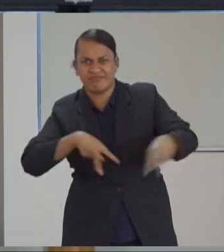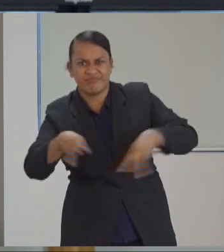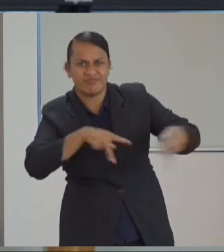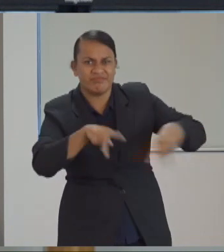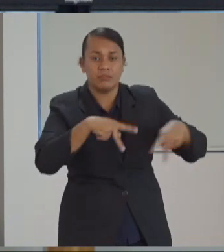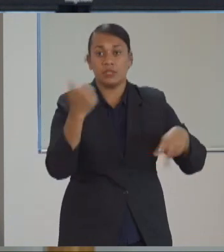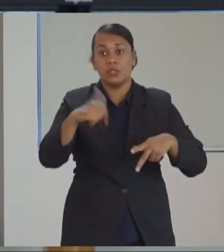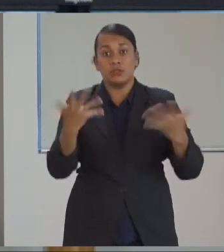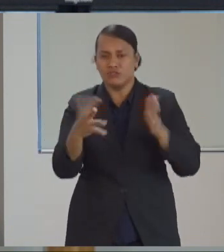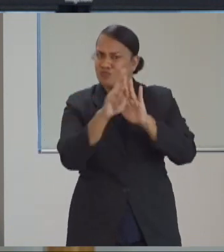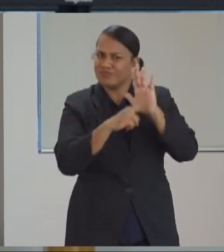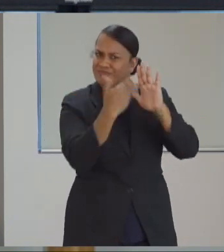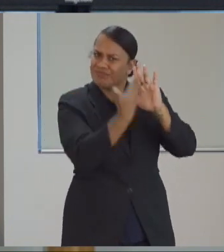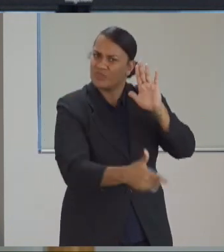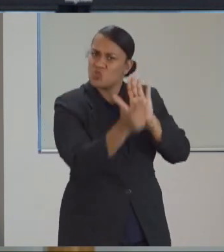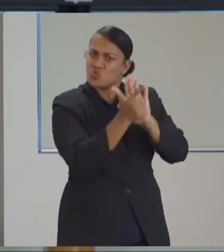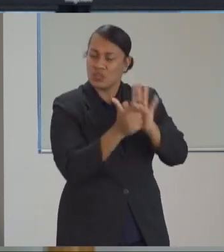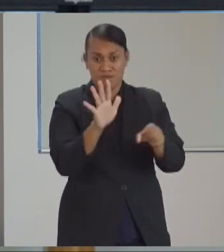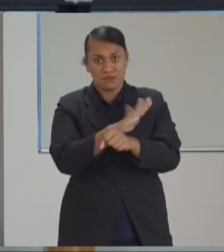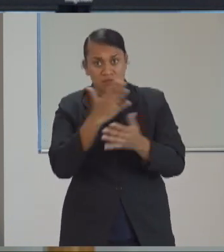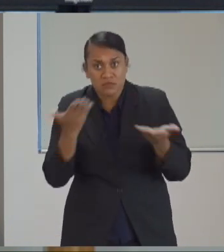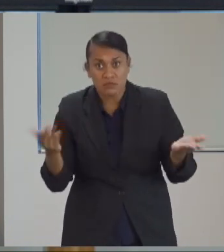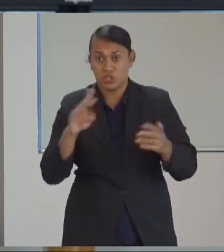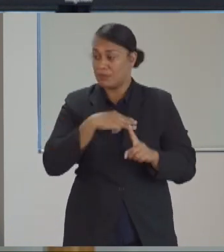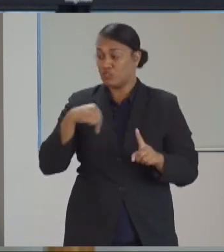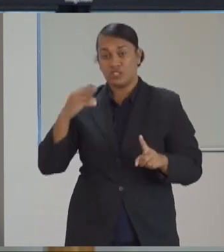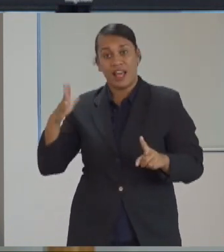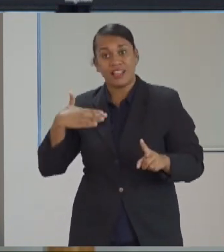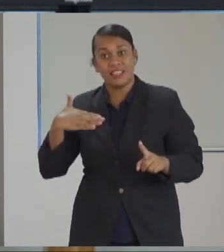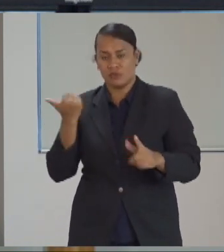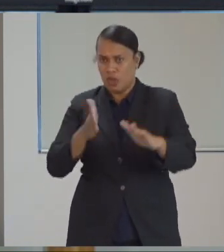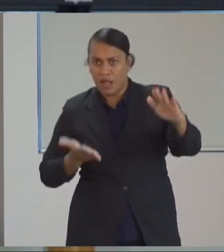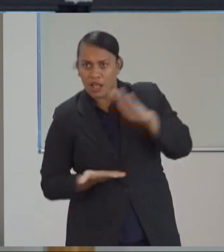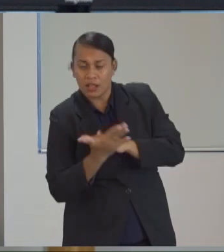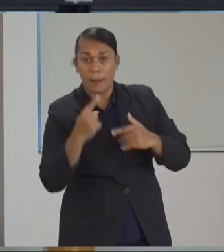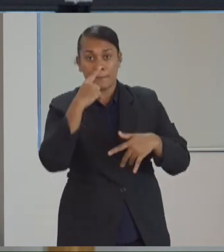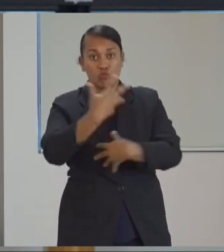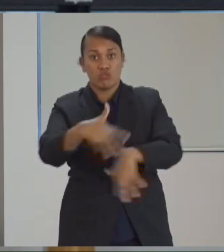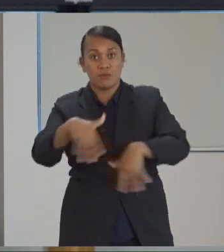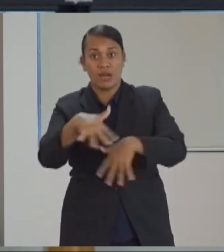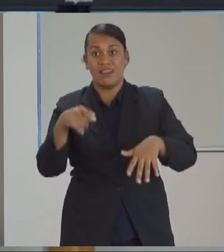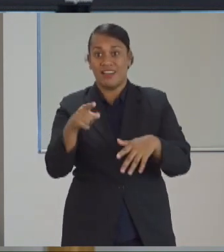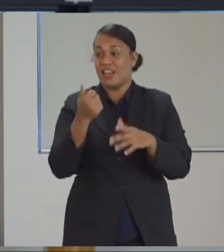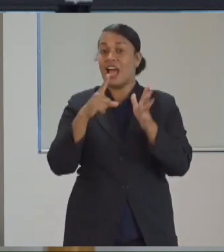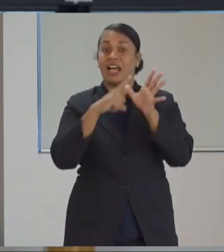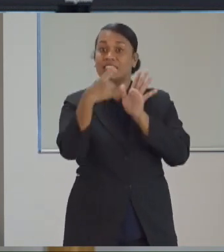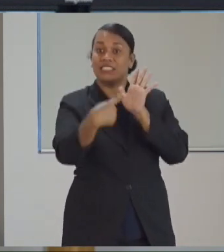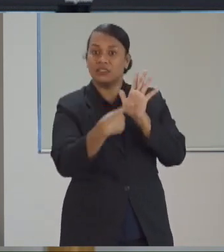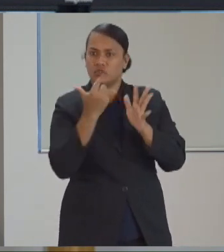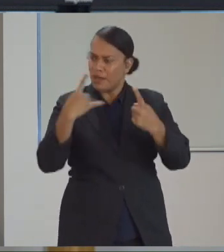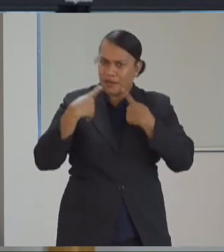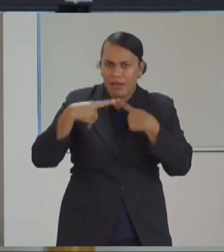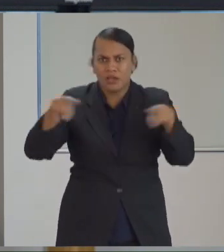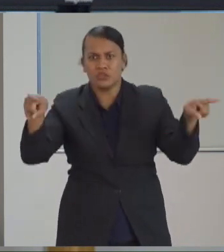by the Minister and Permanent Secretary for Health under the Public Health Act and published in the Government Gazette 12 days ago on 4th of